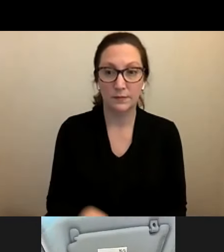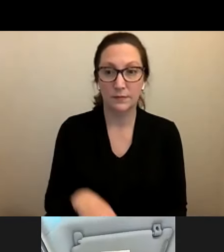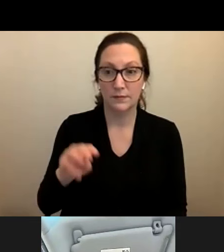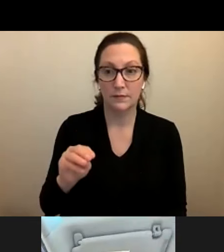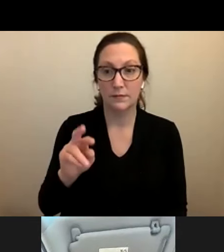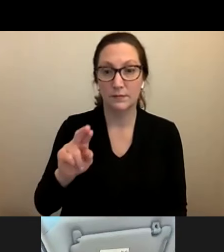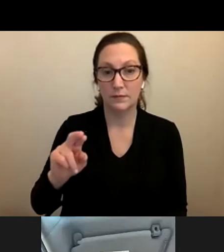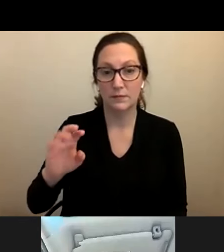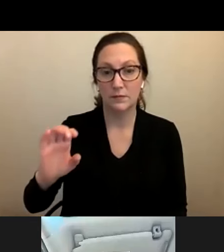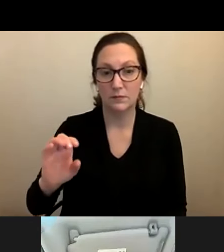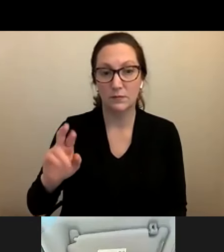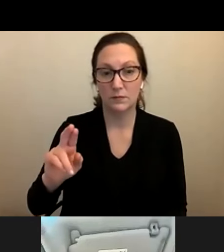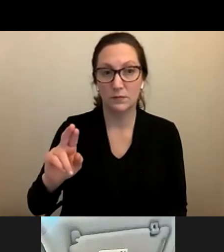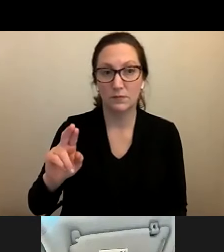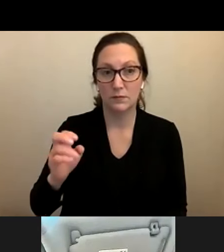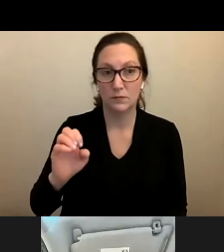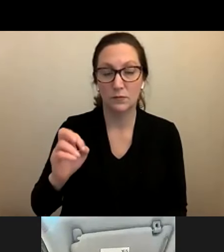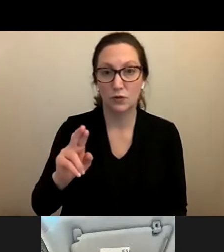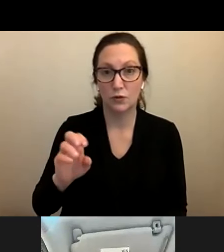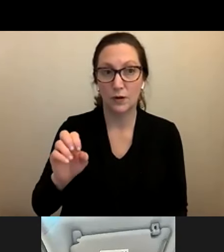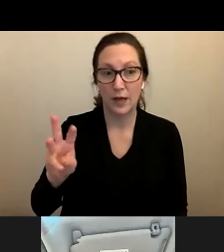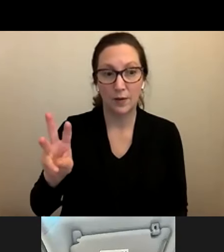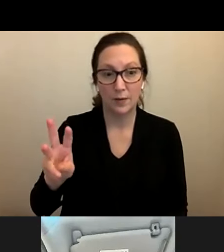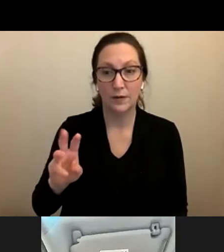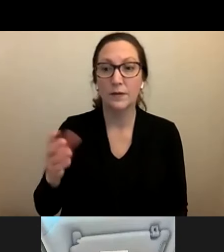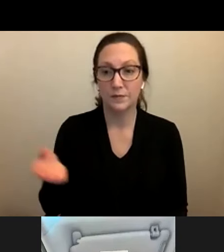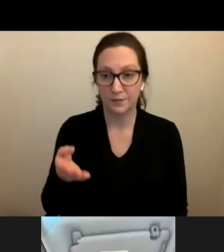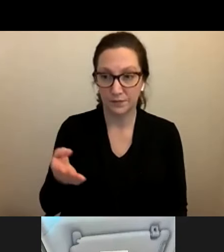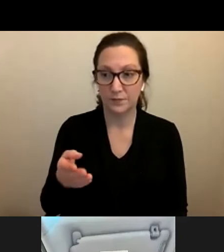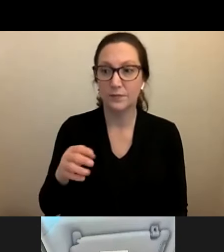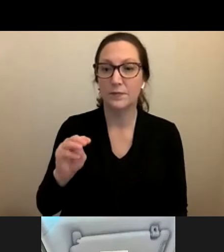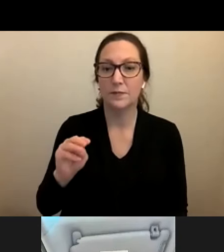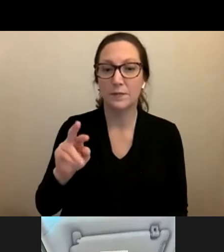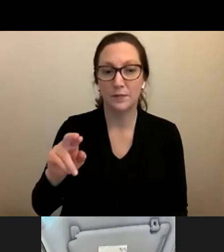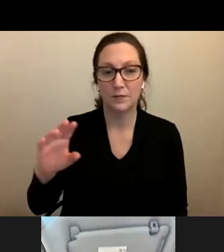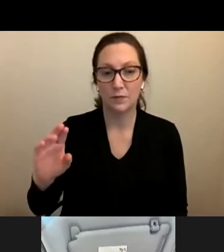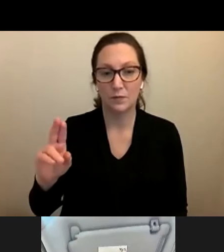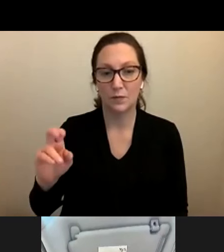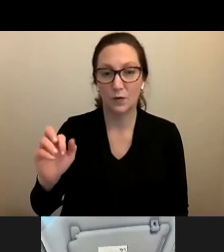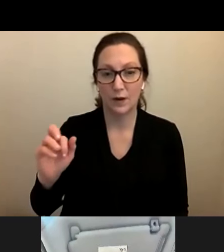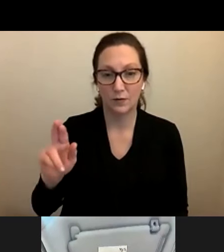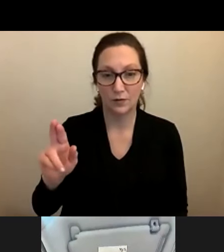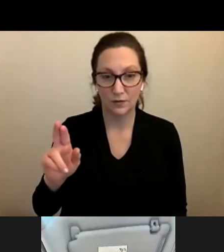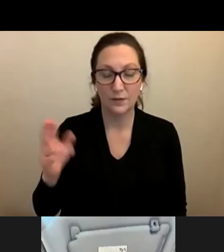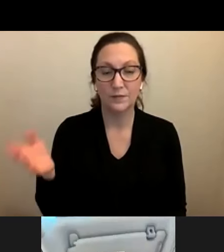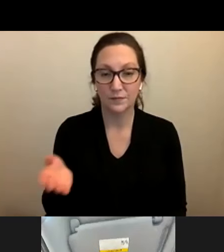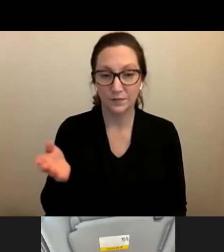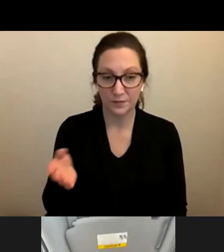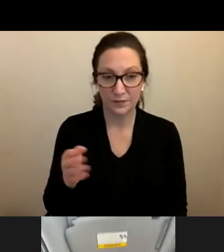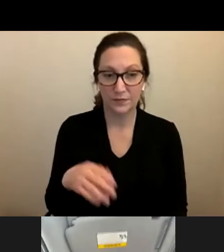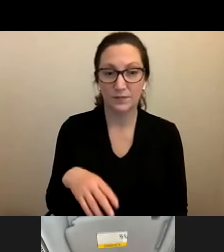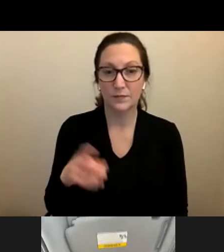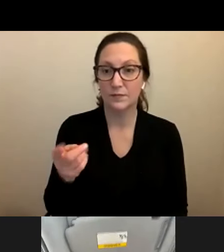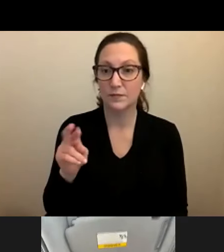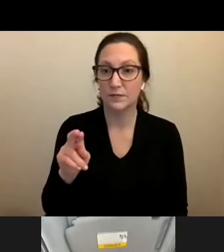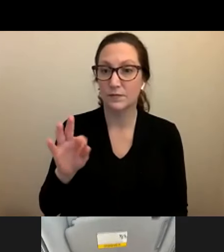Mr. Chernow, Here. Mr. Kreger, Here. Dr.